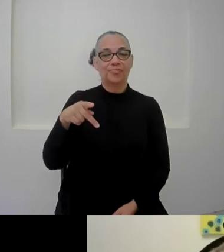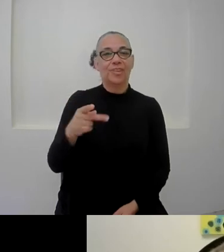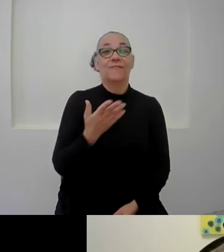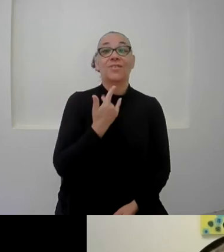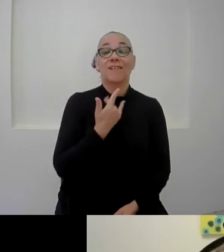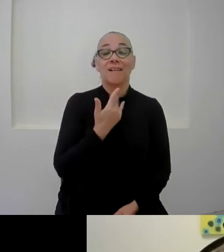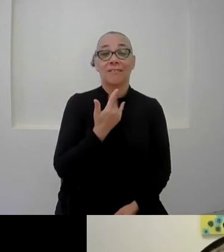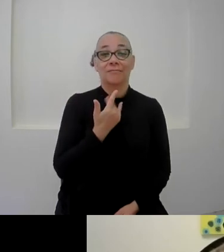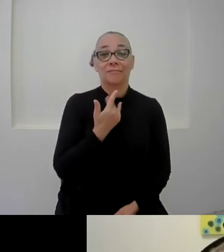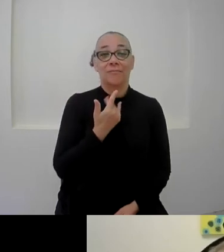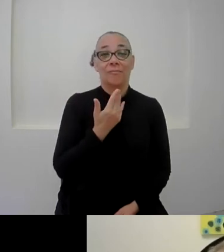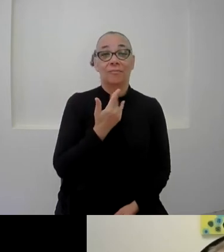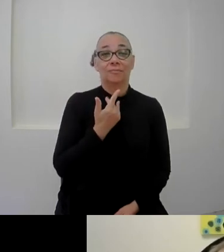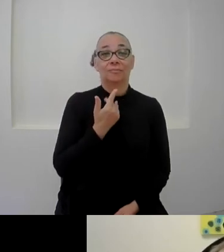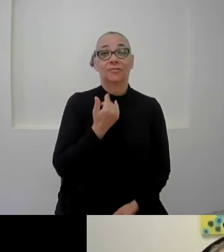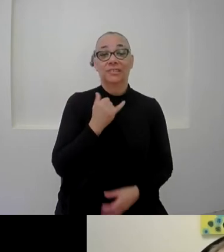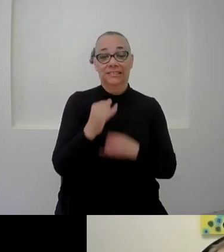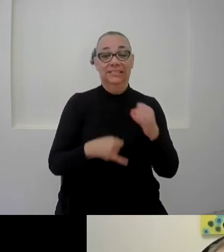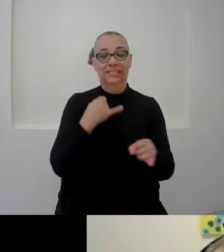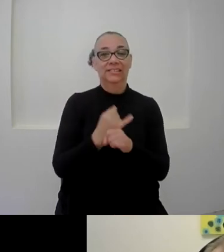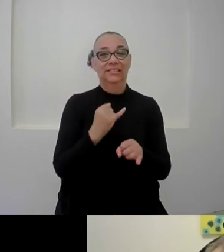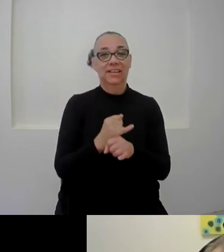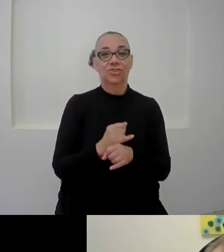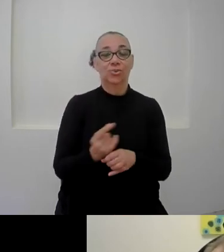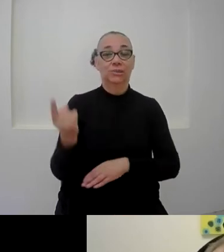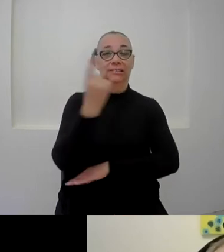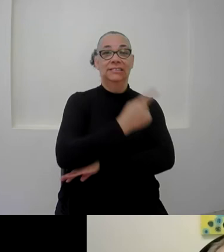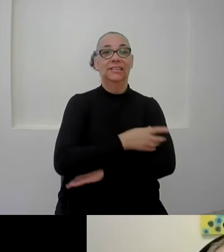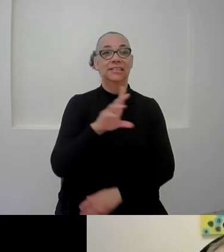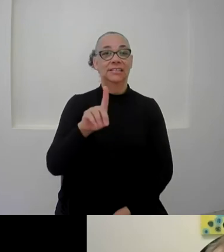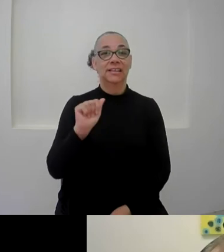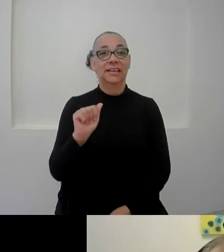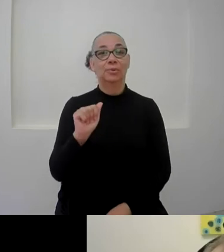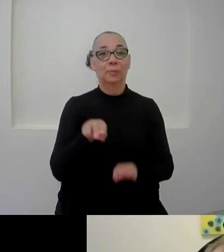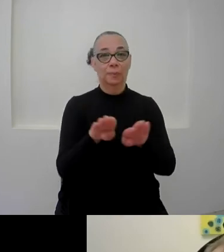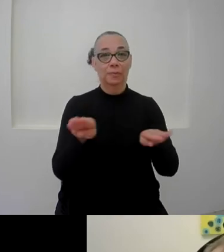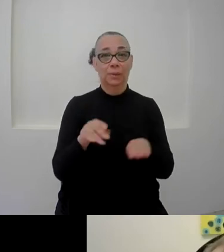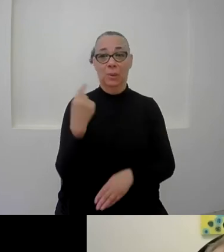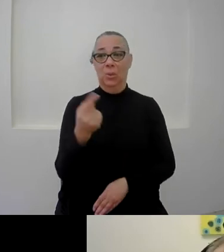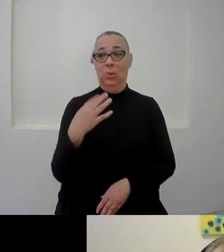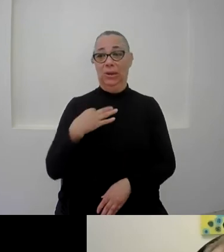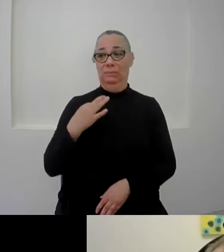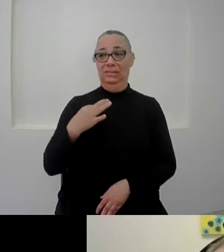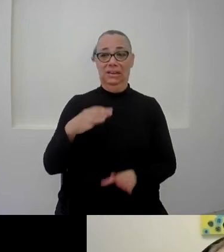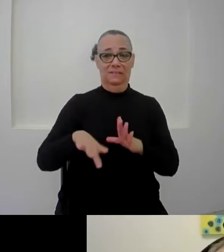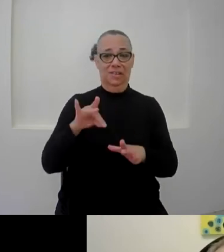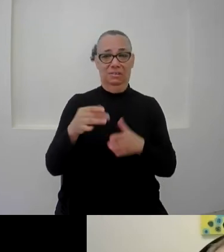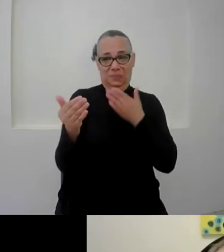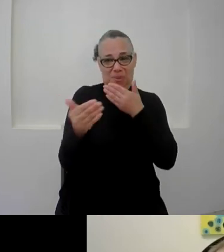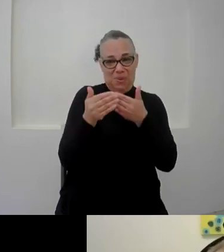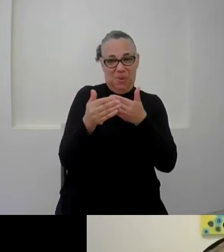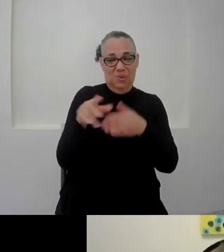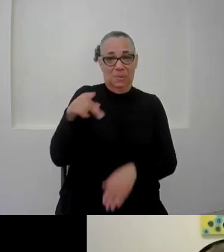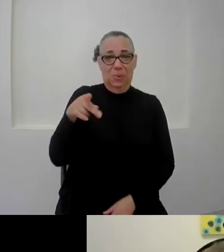the for the International Day of Disabled People. And the only shirt that I could find that vaguely resembled purple was a very old one.